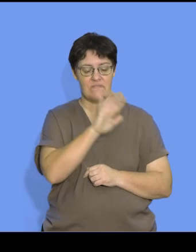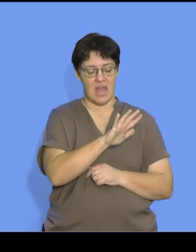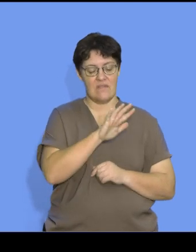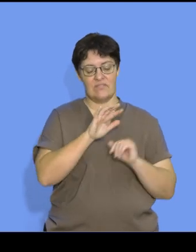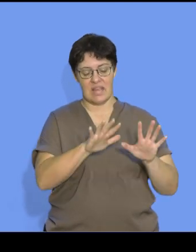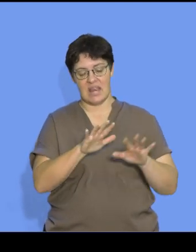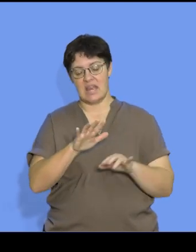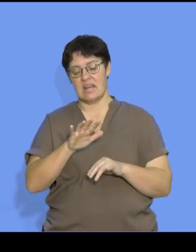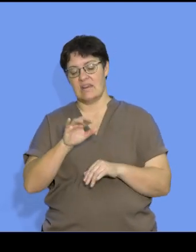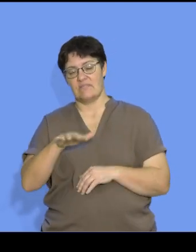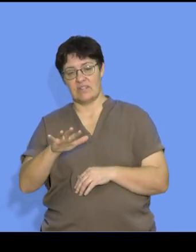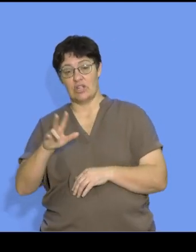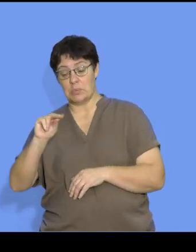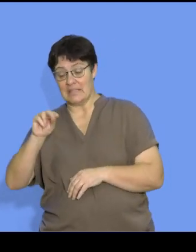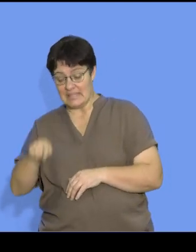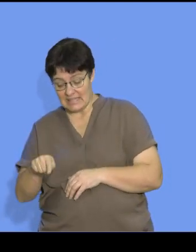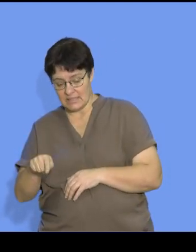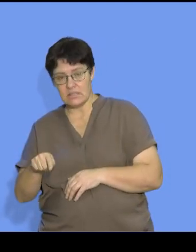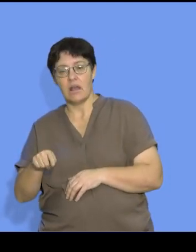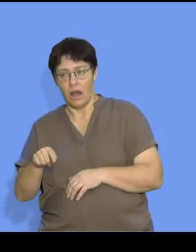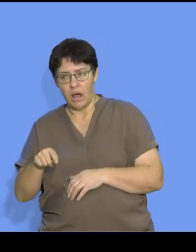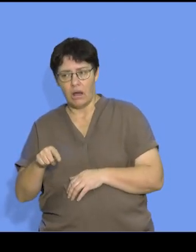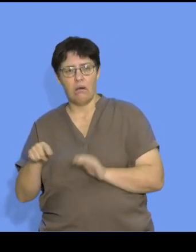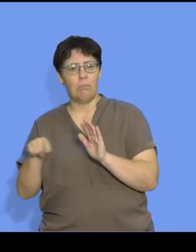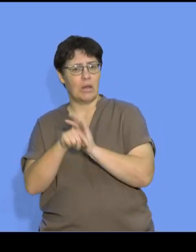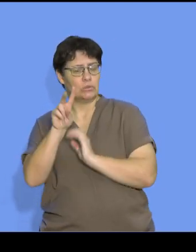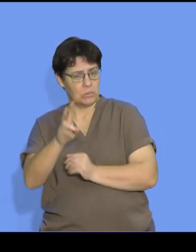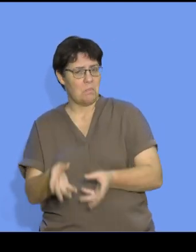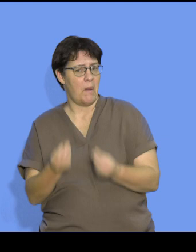term 4, I can see that I subtract 2.